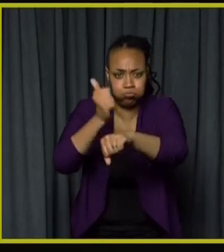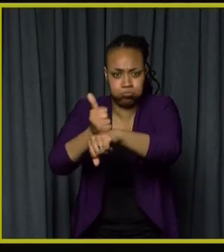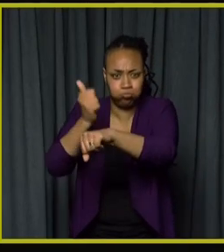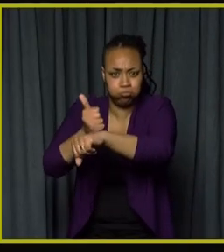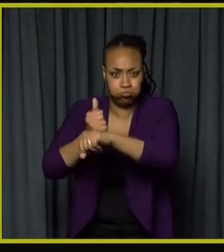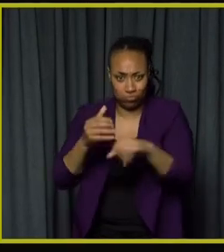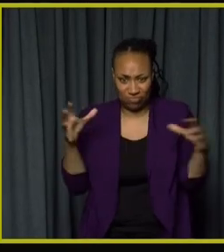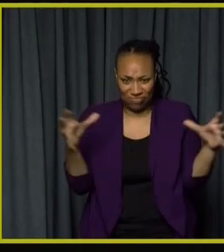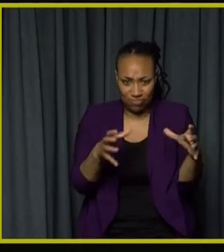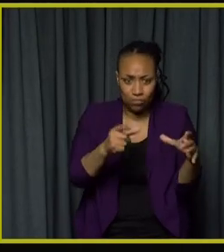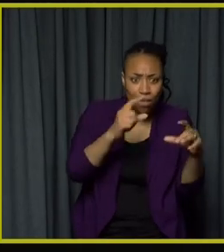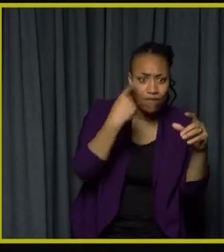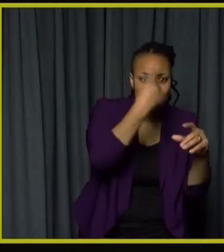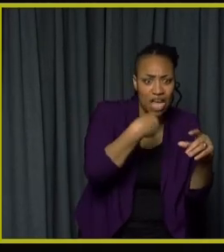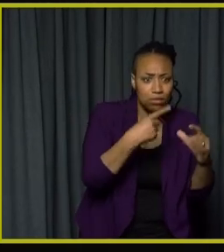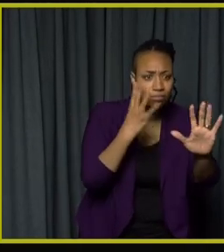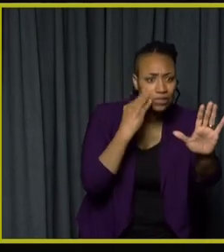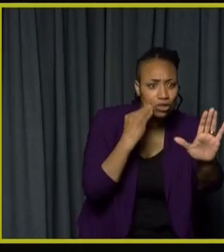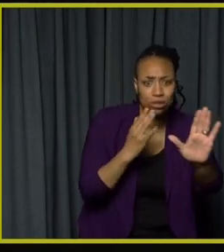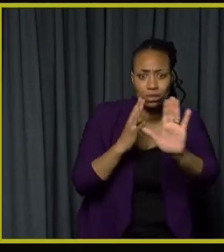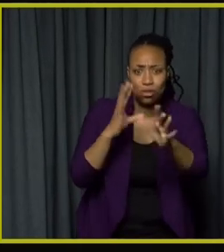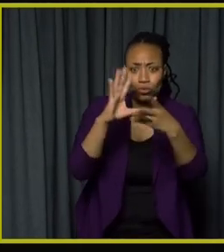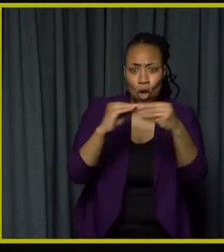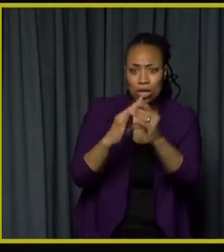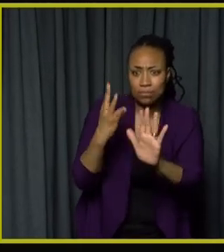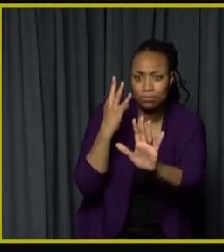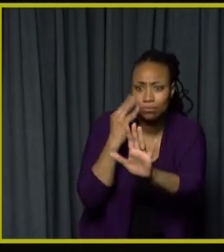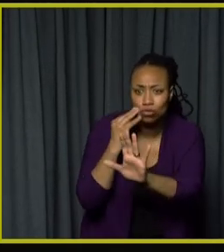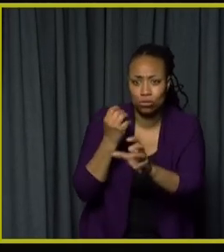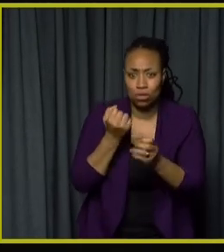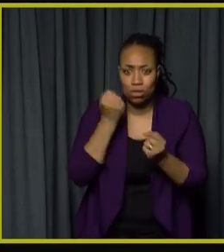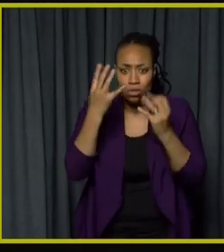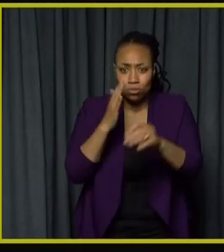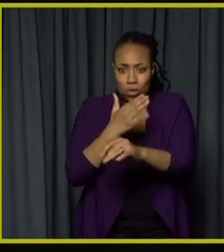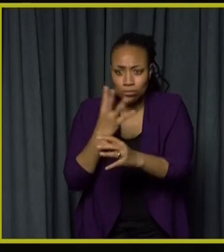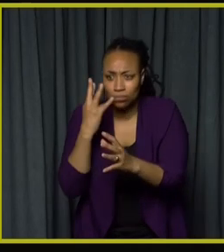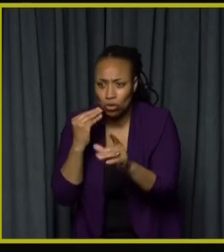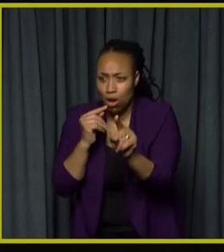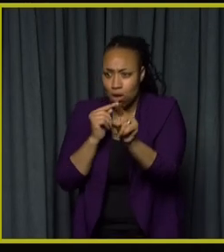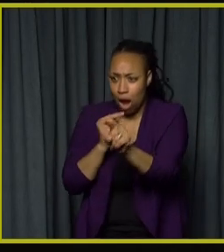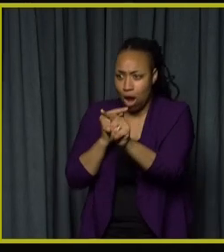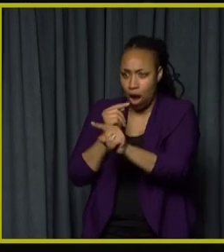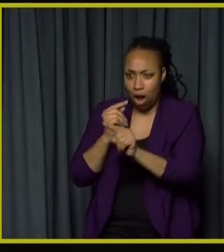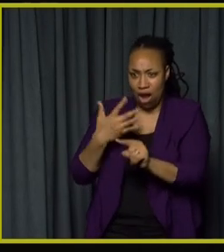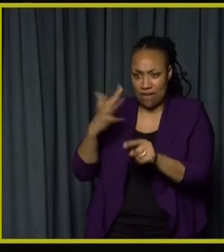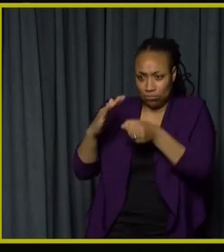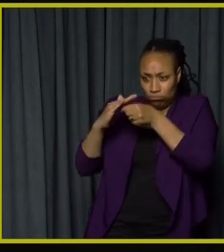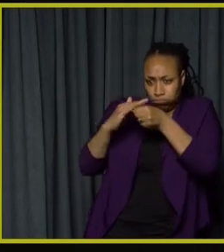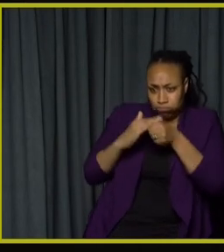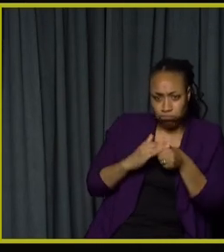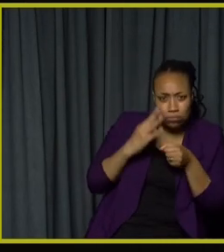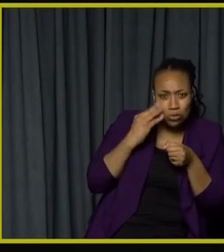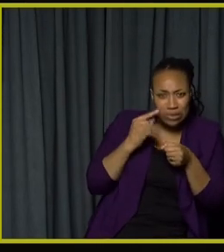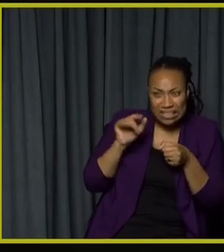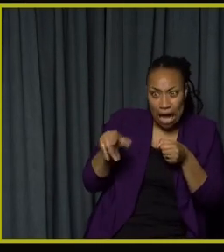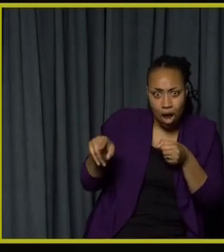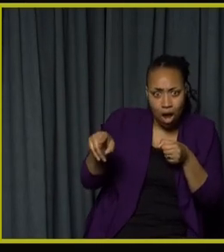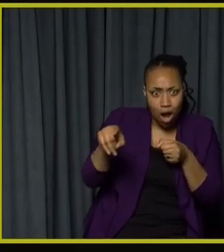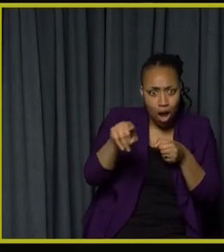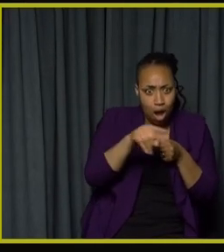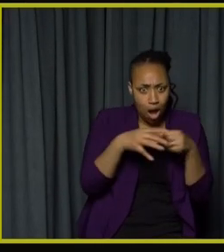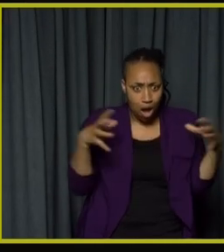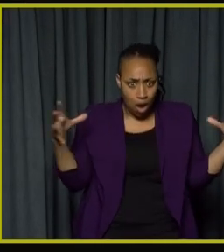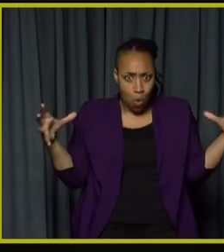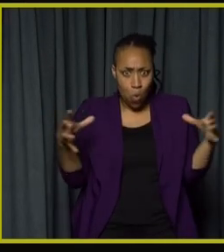of America's poor. We did not know that this mass gathering would happen amidst weeks of a public mourning